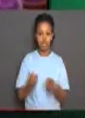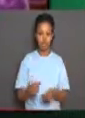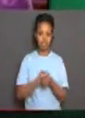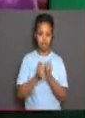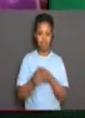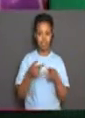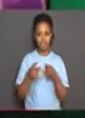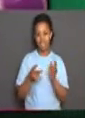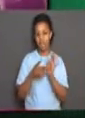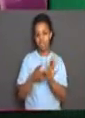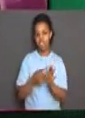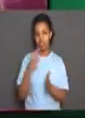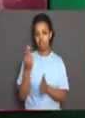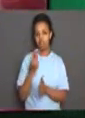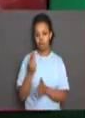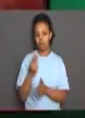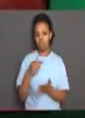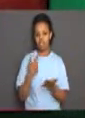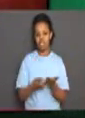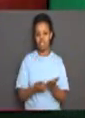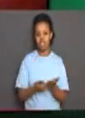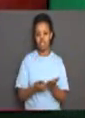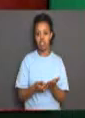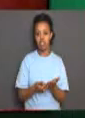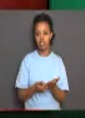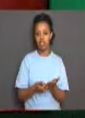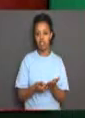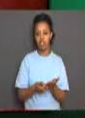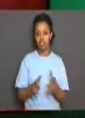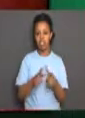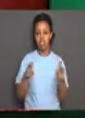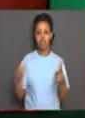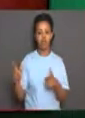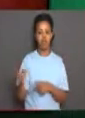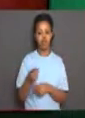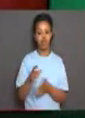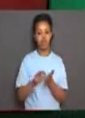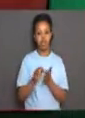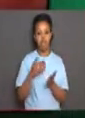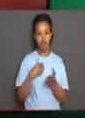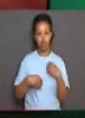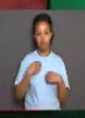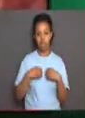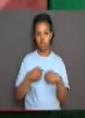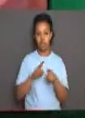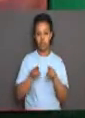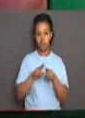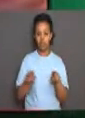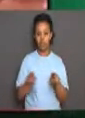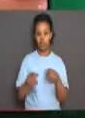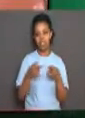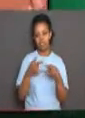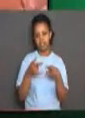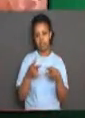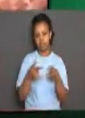evolutionary relationships are those that are common to large numbers of organisms of different